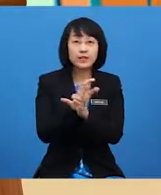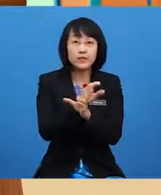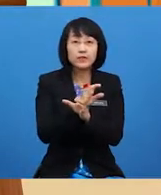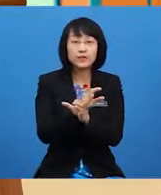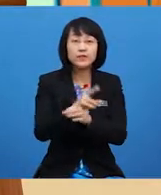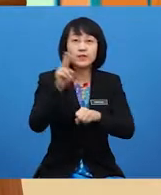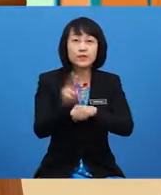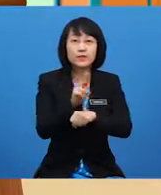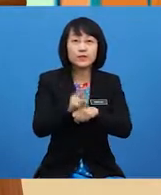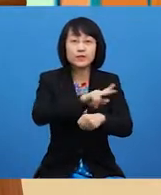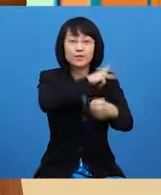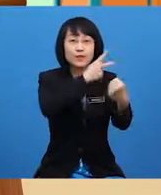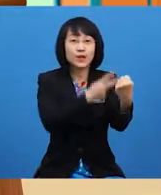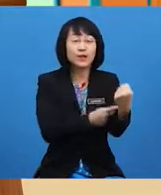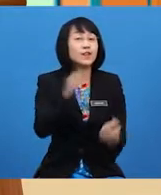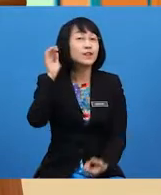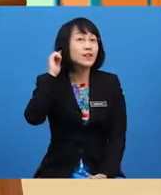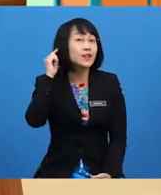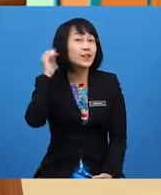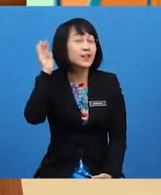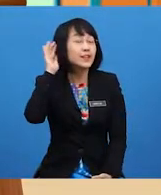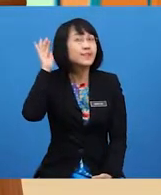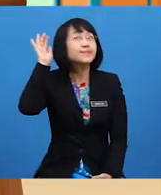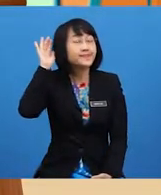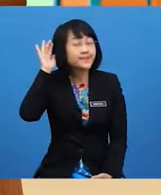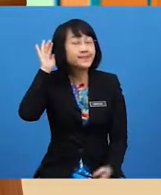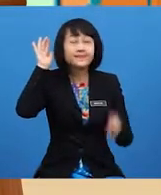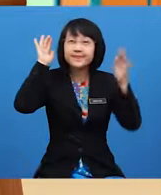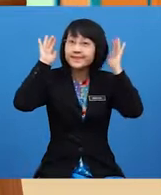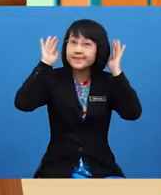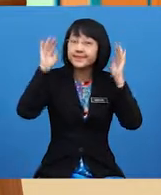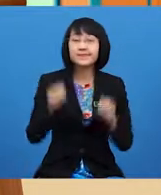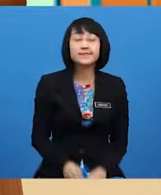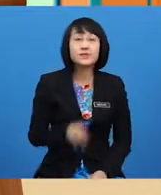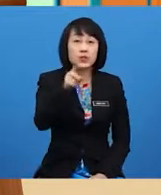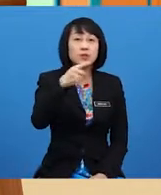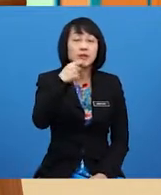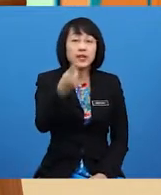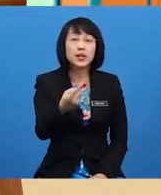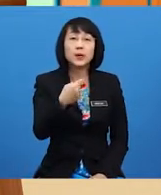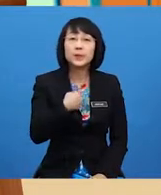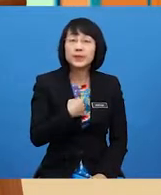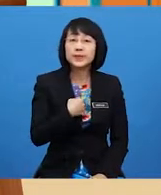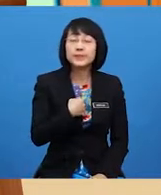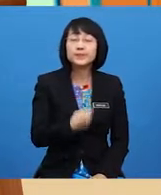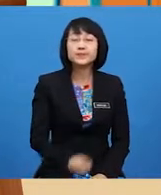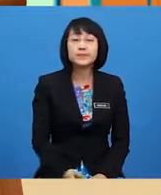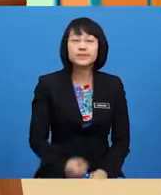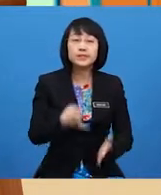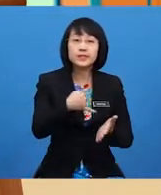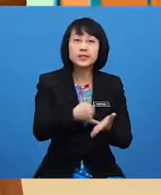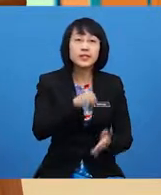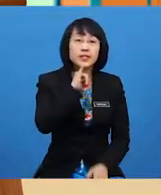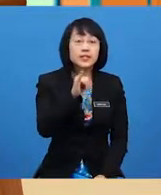the power of your ears and listen. And you tell me whether it is